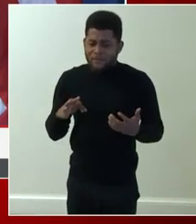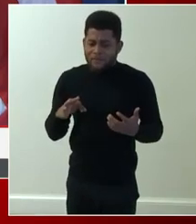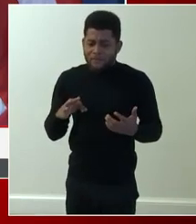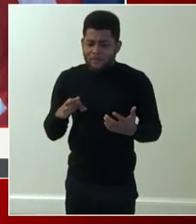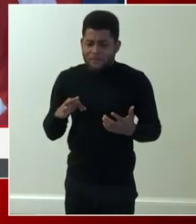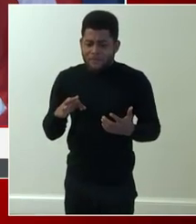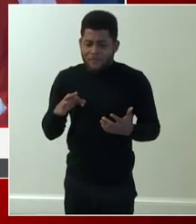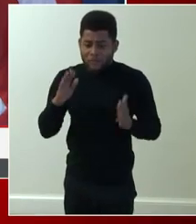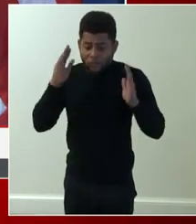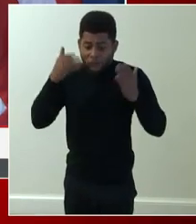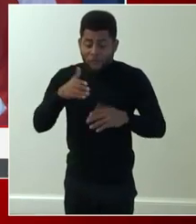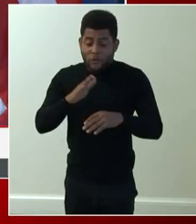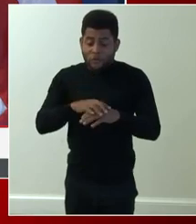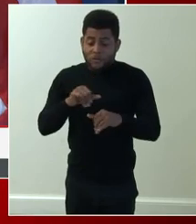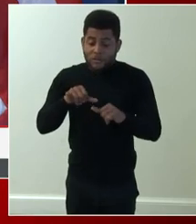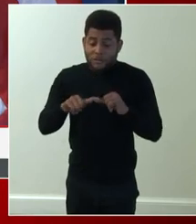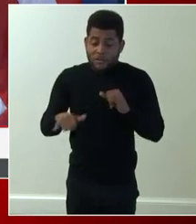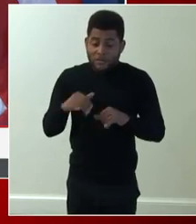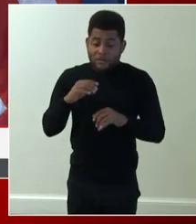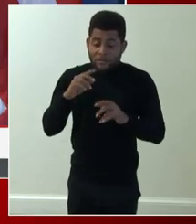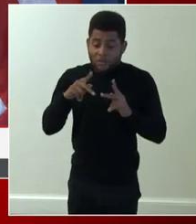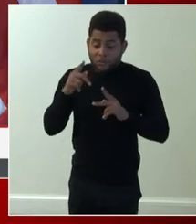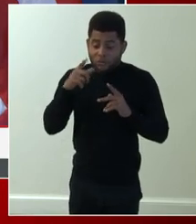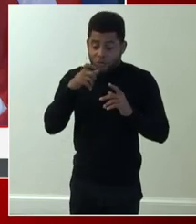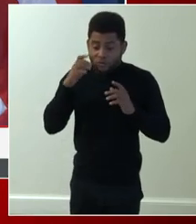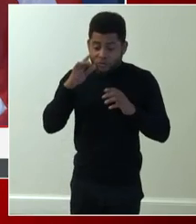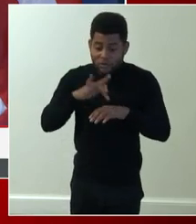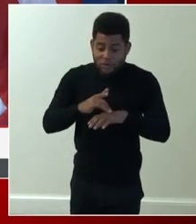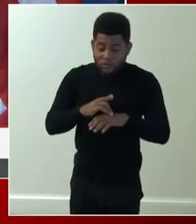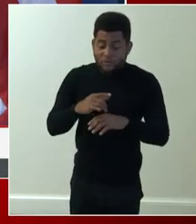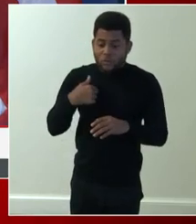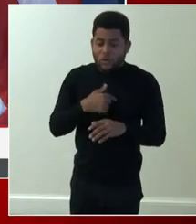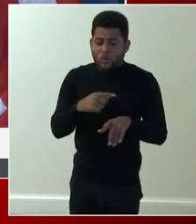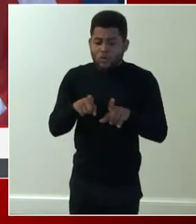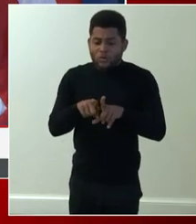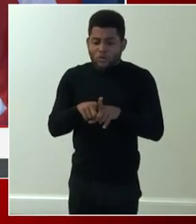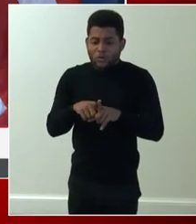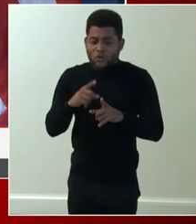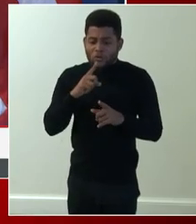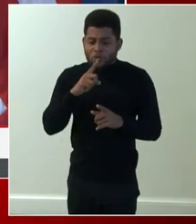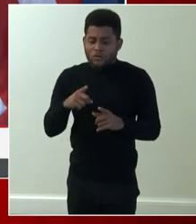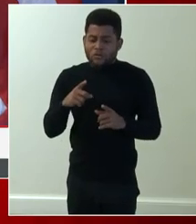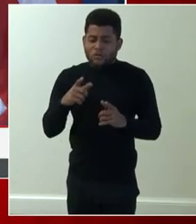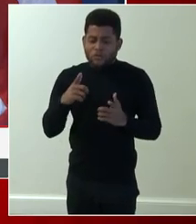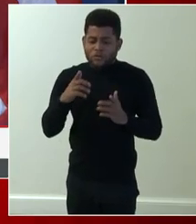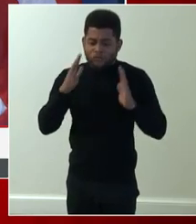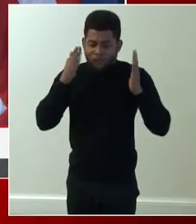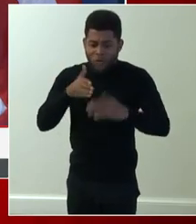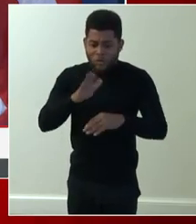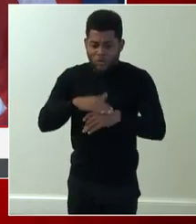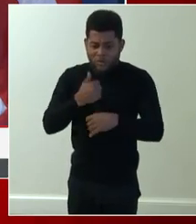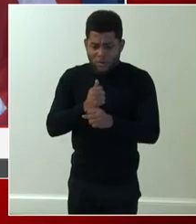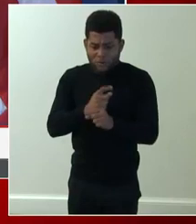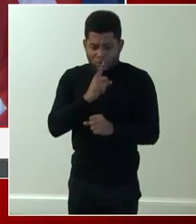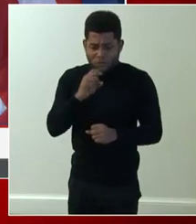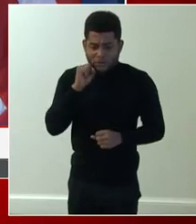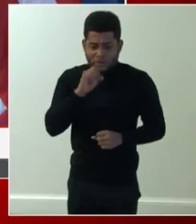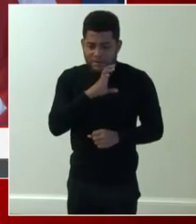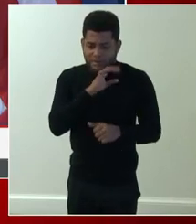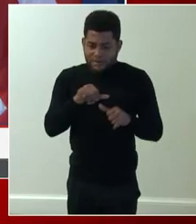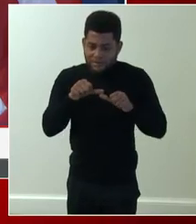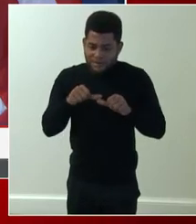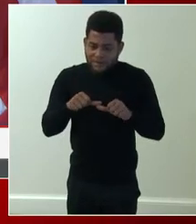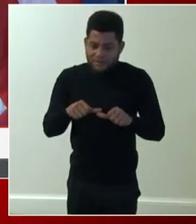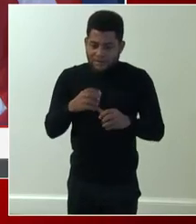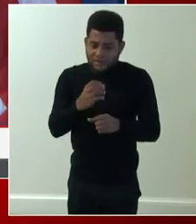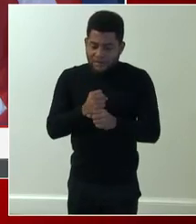focus on staying in touch with people. We also are very focused on making sure that our seniors continue to get information